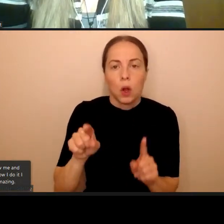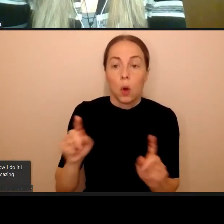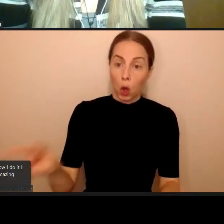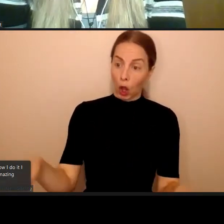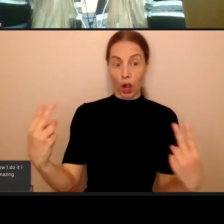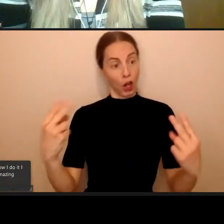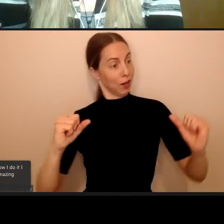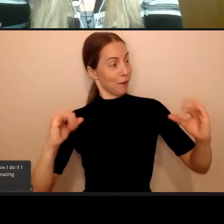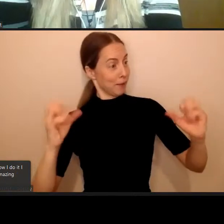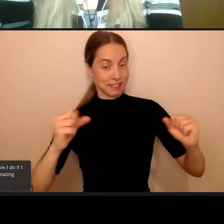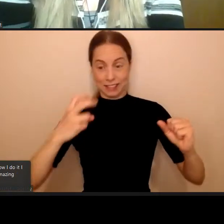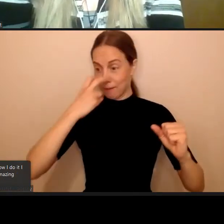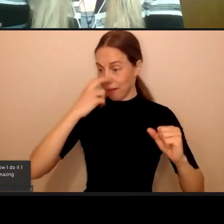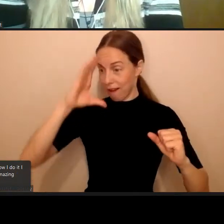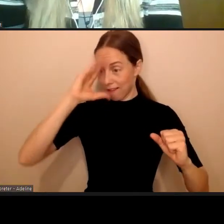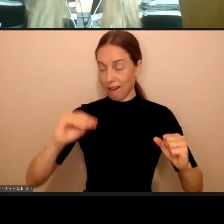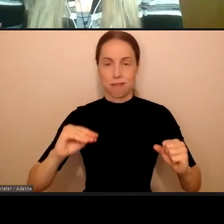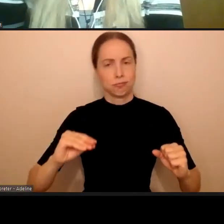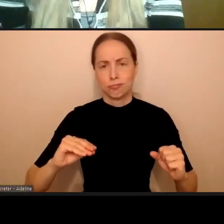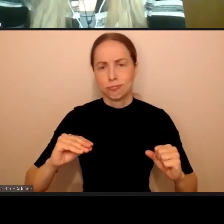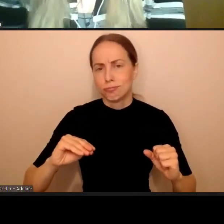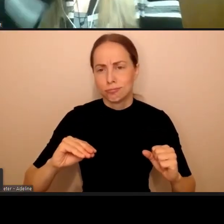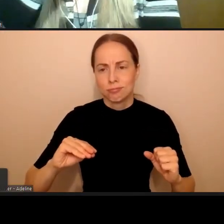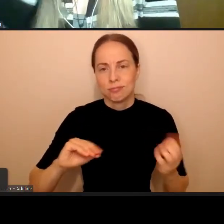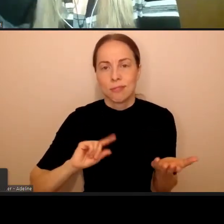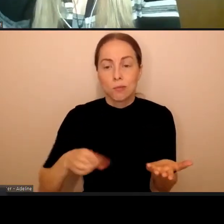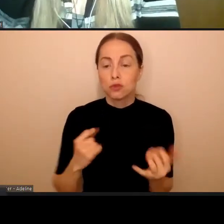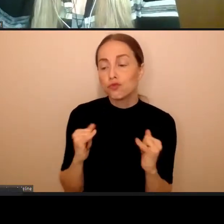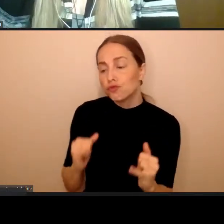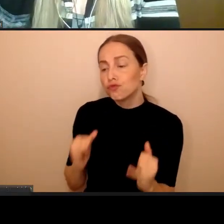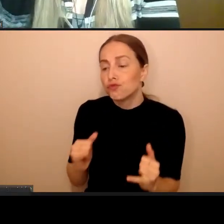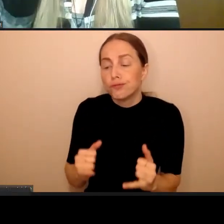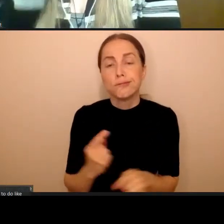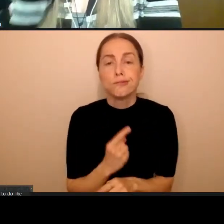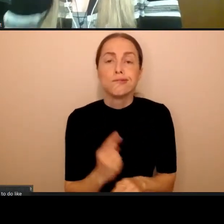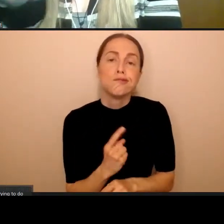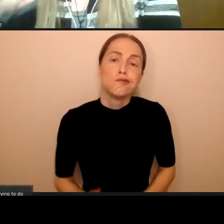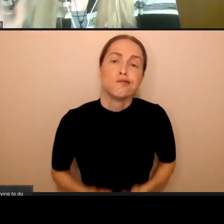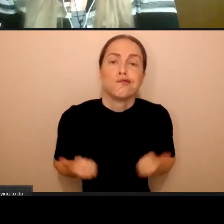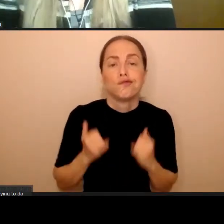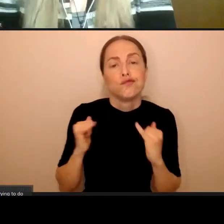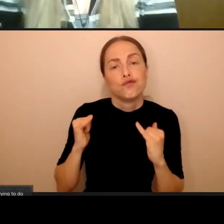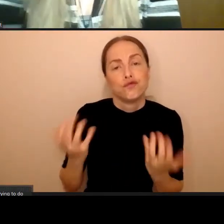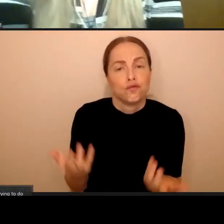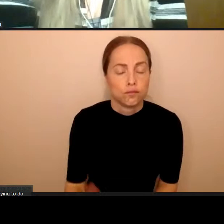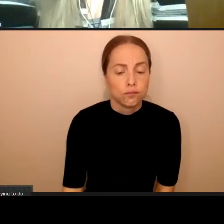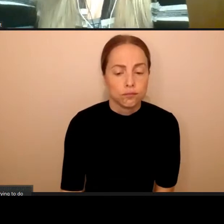guy. I go out to be, I'm just like anybody else, just trying to do like anybody else.